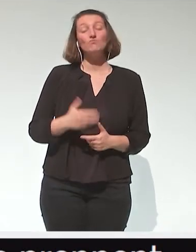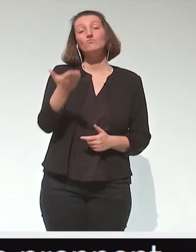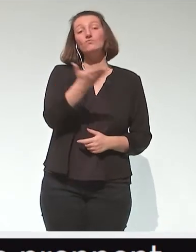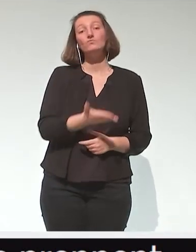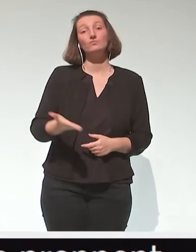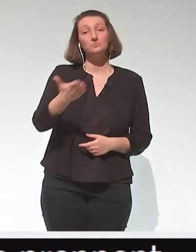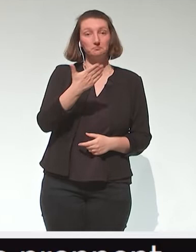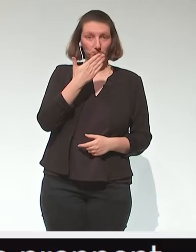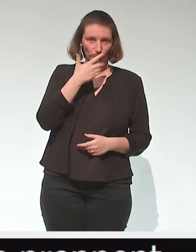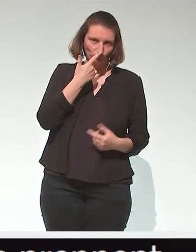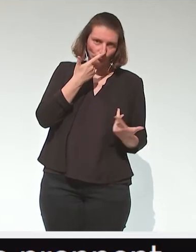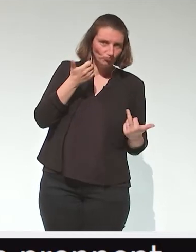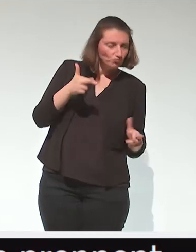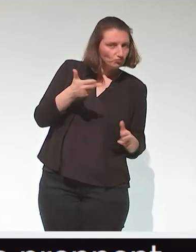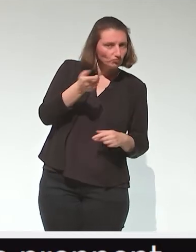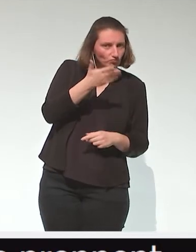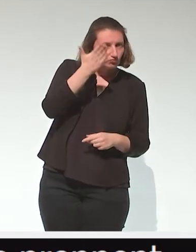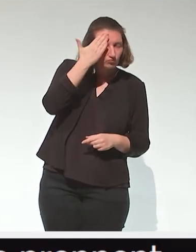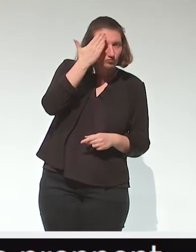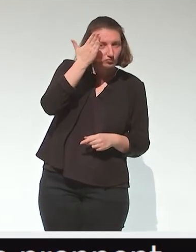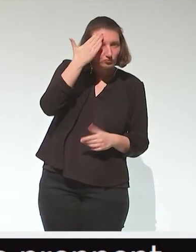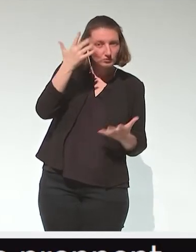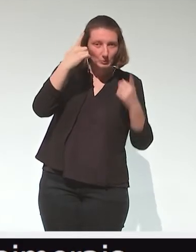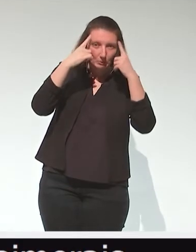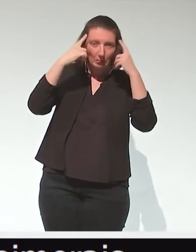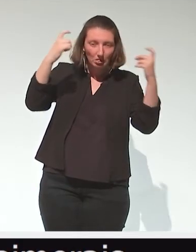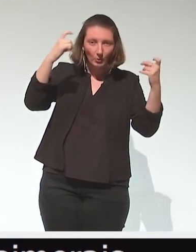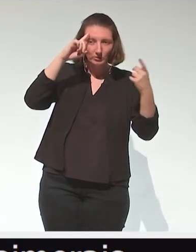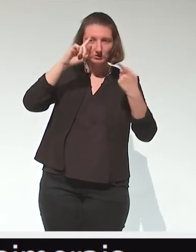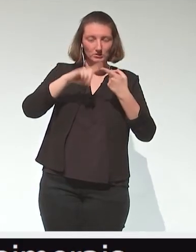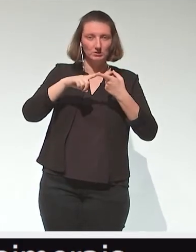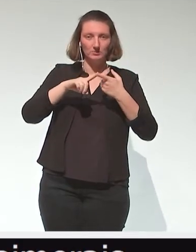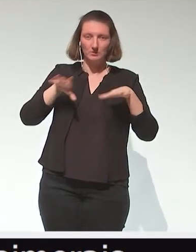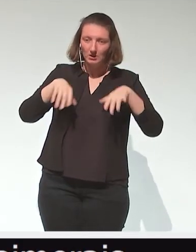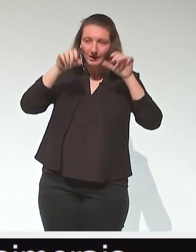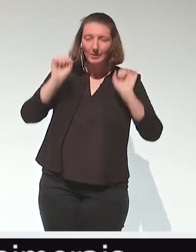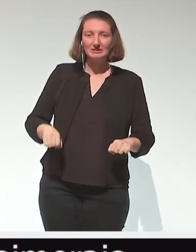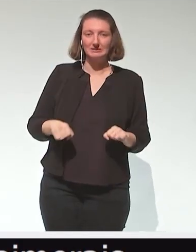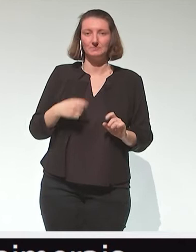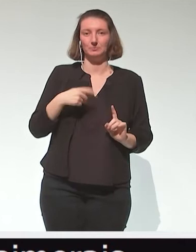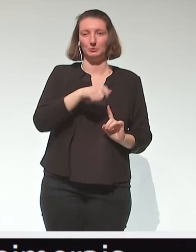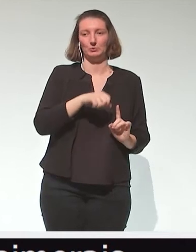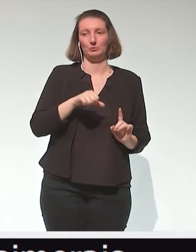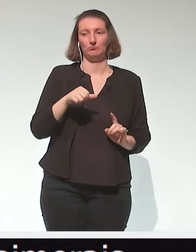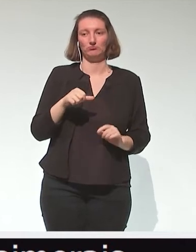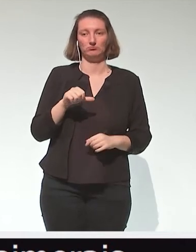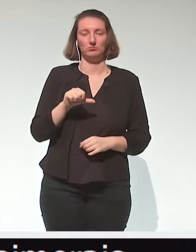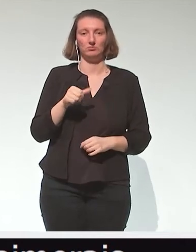as well, which tells us that not everyone will be able to perform the